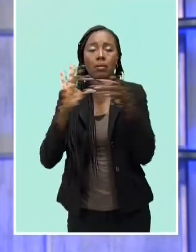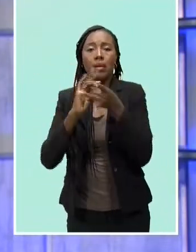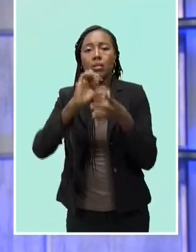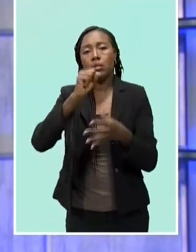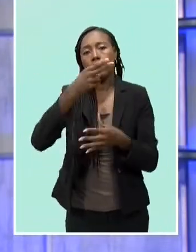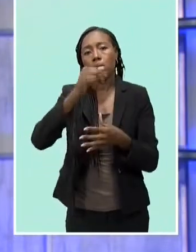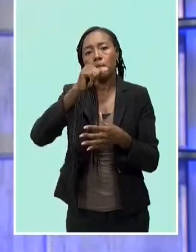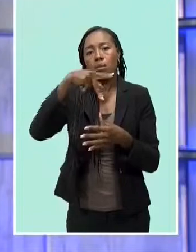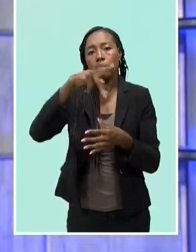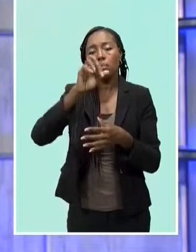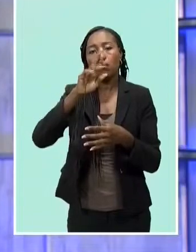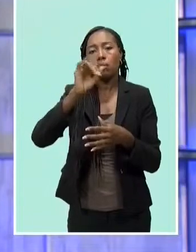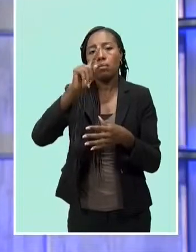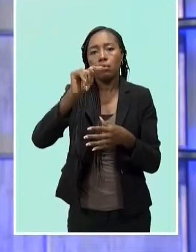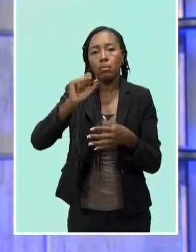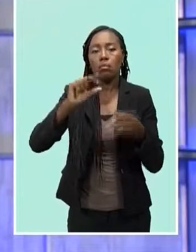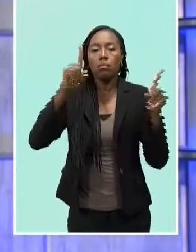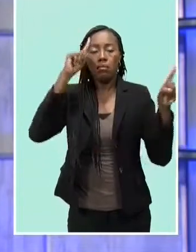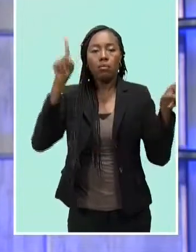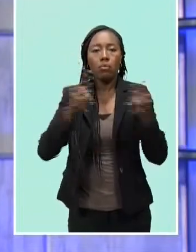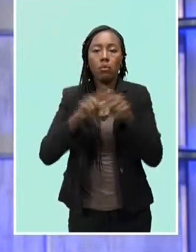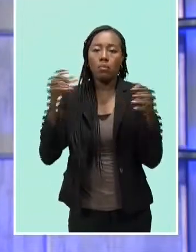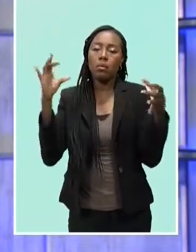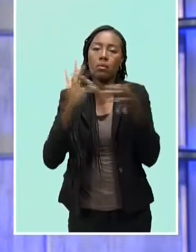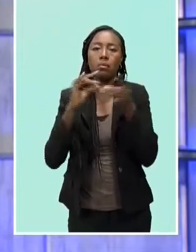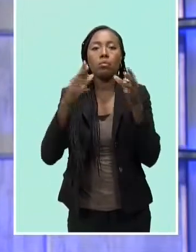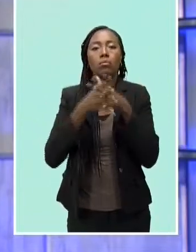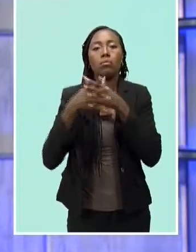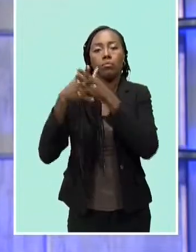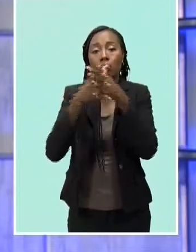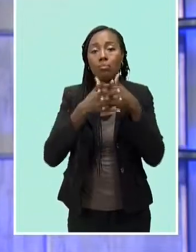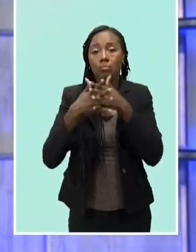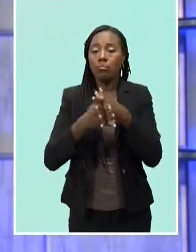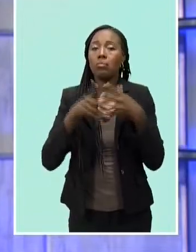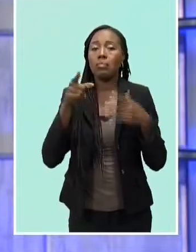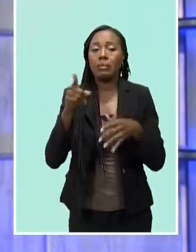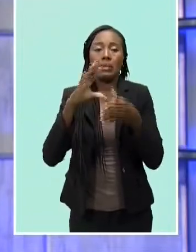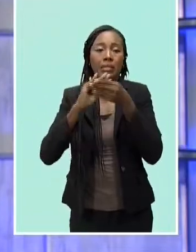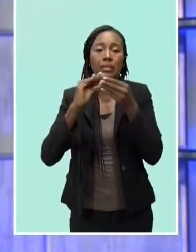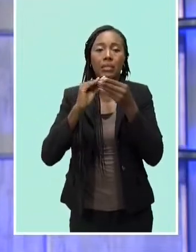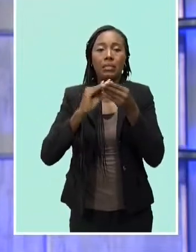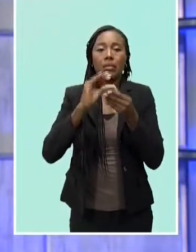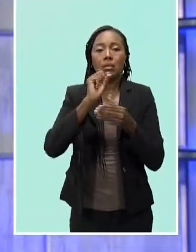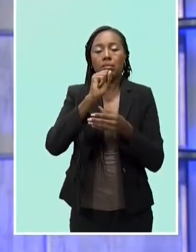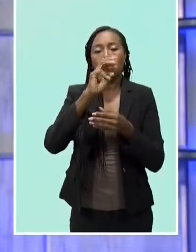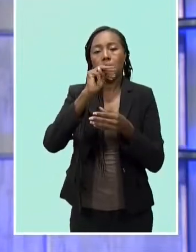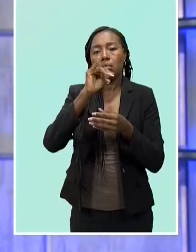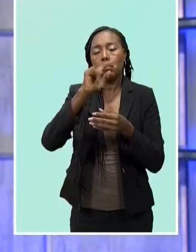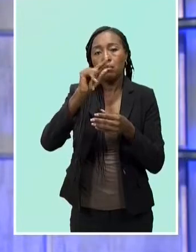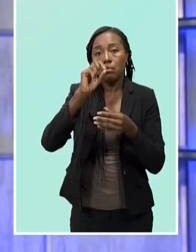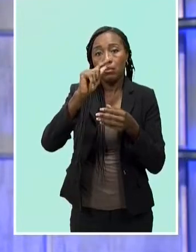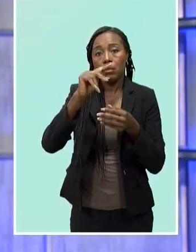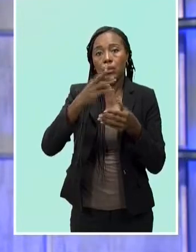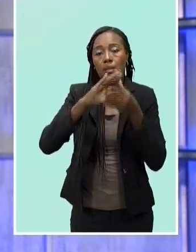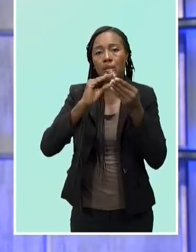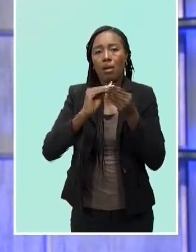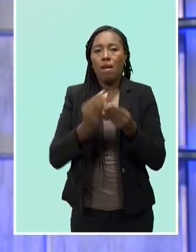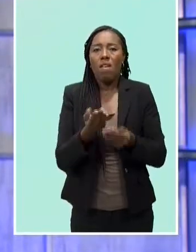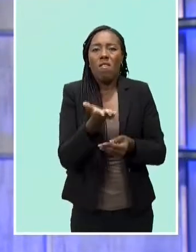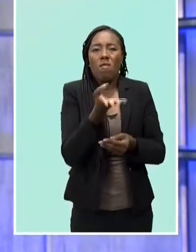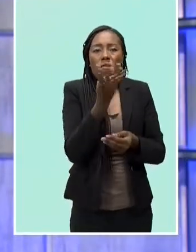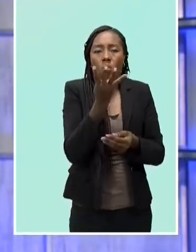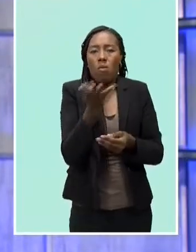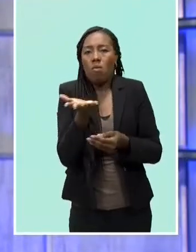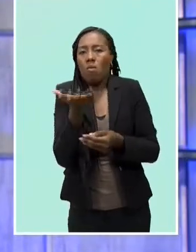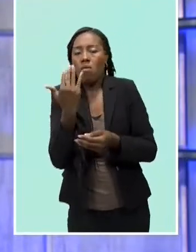the USA. Minister of Foreign Affairs Senator Kamina Johnson-Smith gave that commitment after 4 of 5 fishermen detained by the U.S.